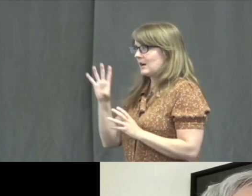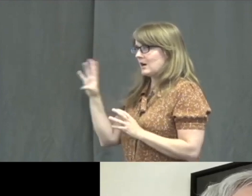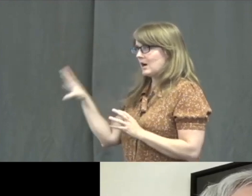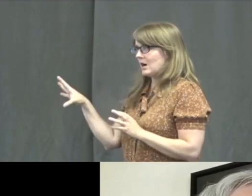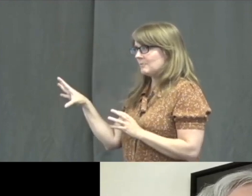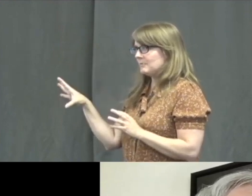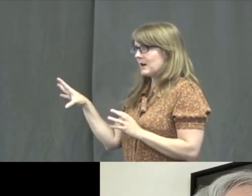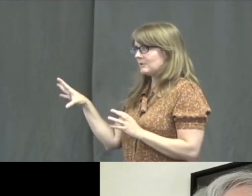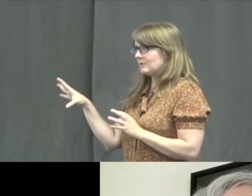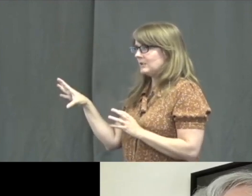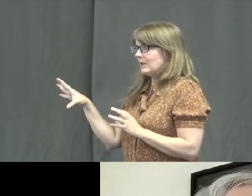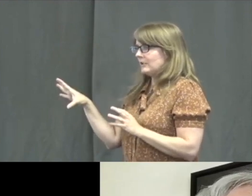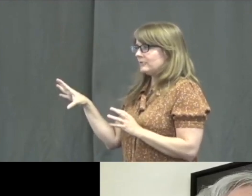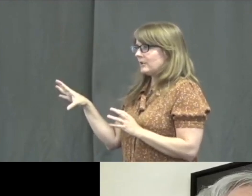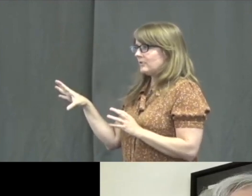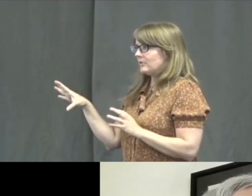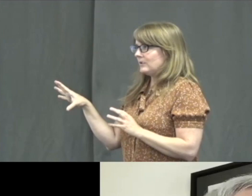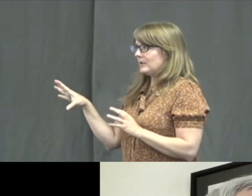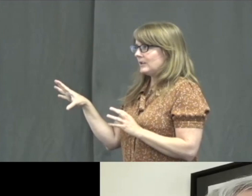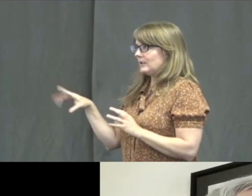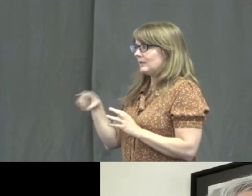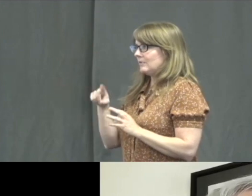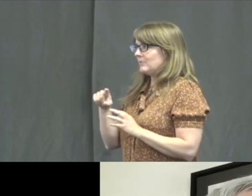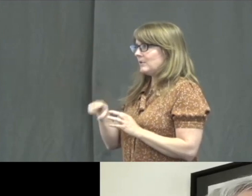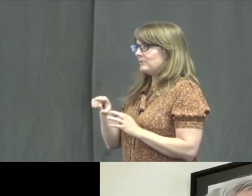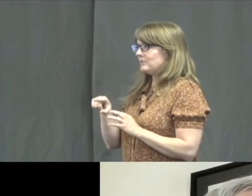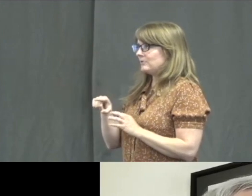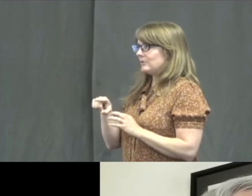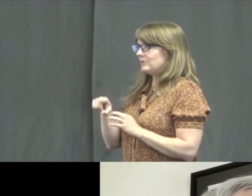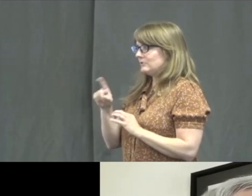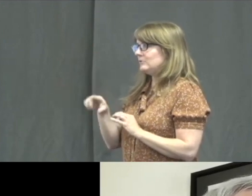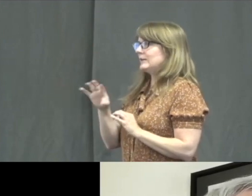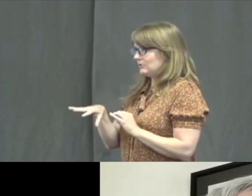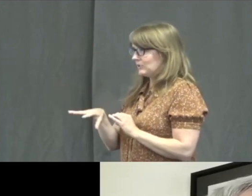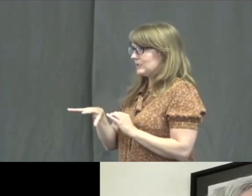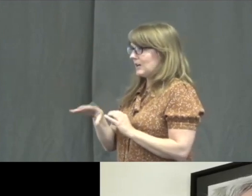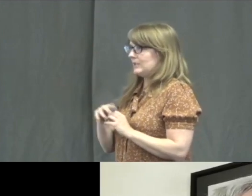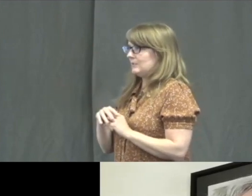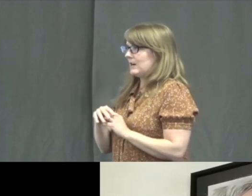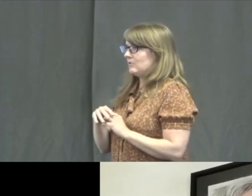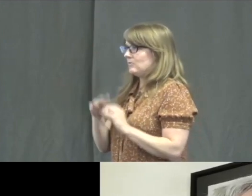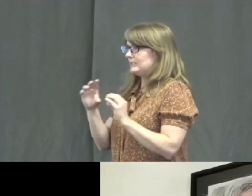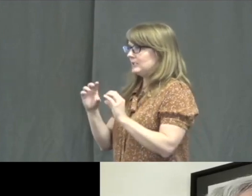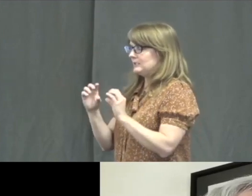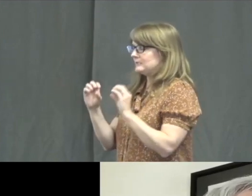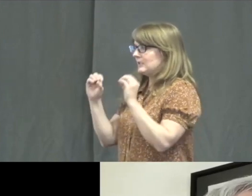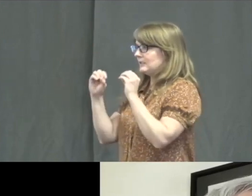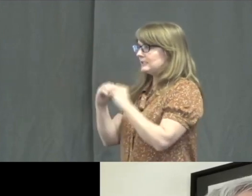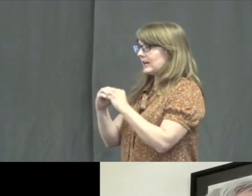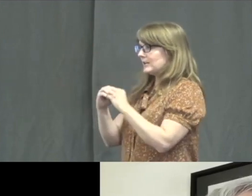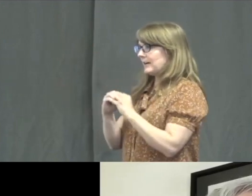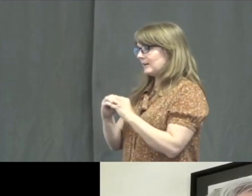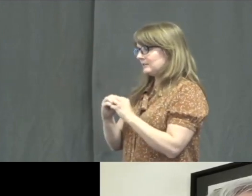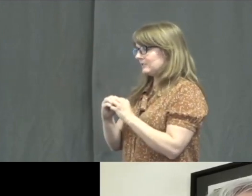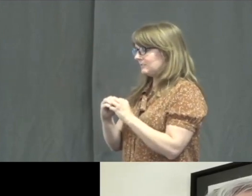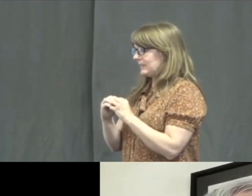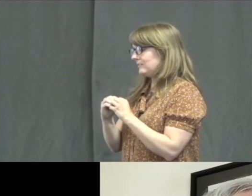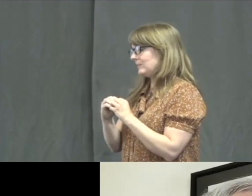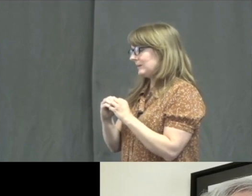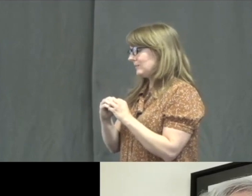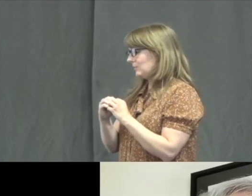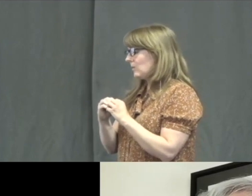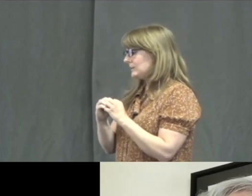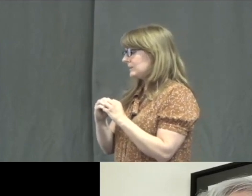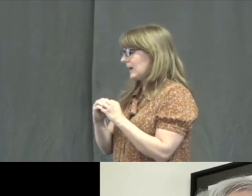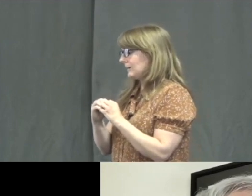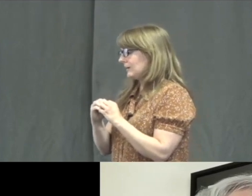like a hub model. So most do what you're talking about, which is they try to pair a certain male and female they